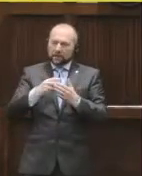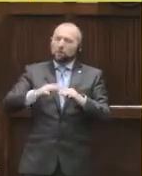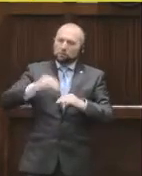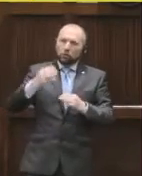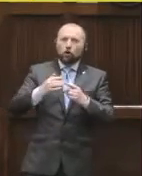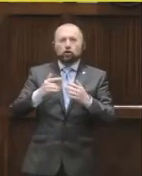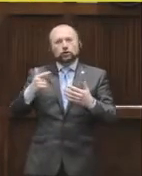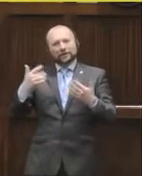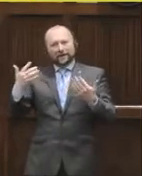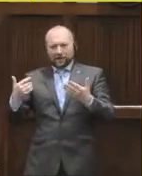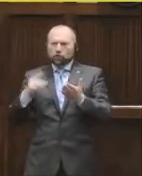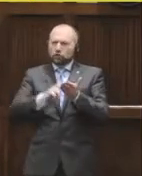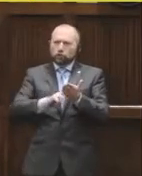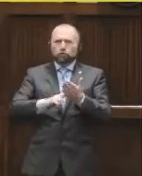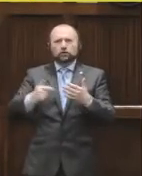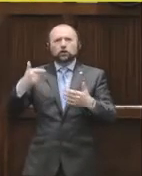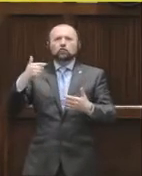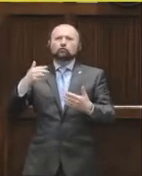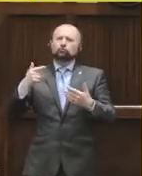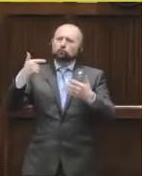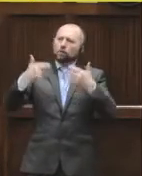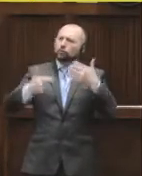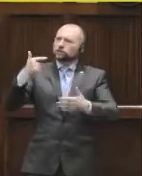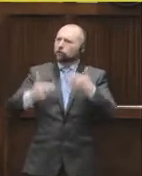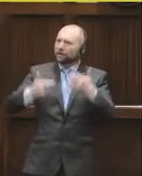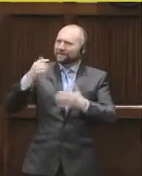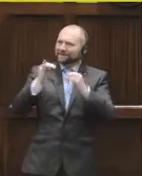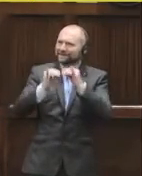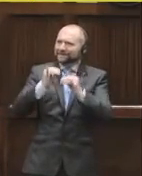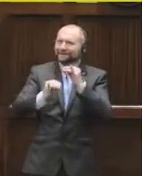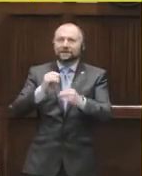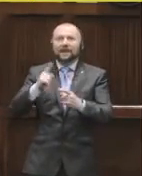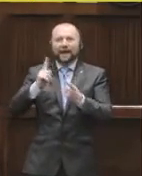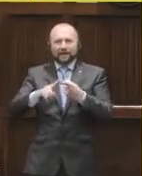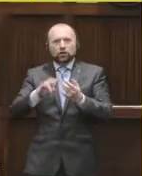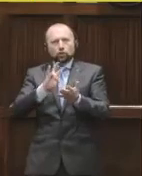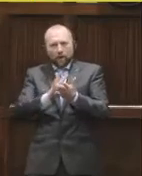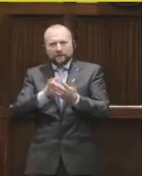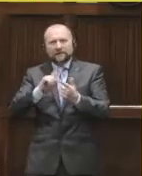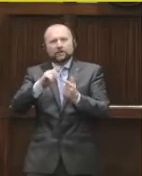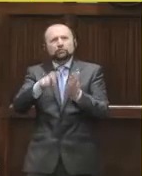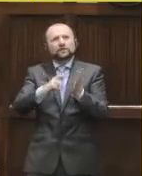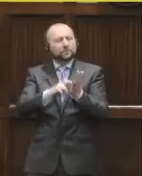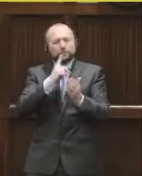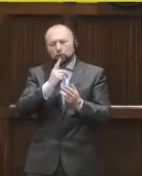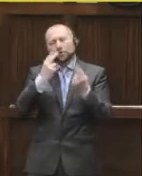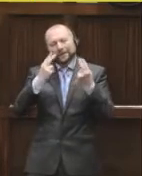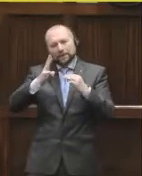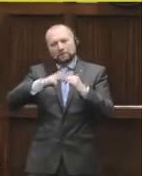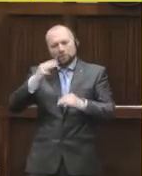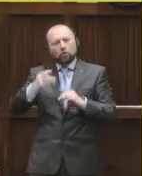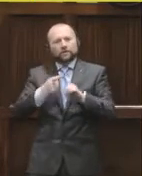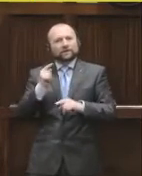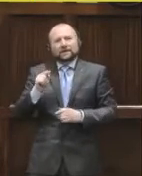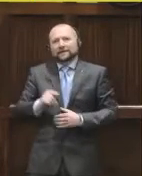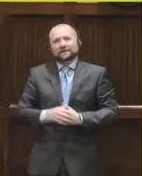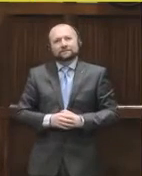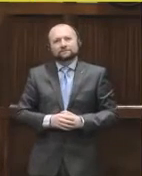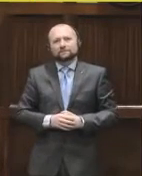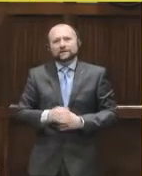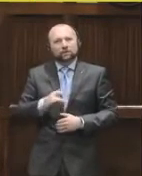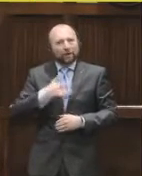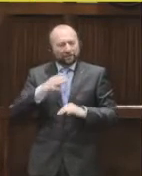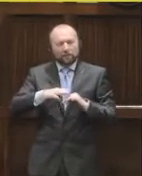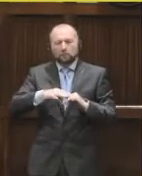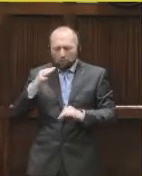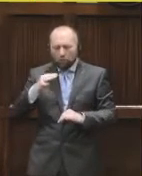service and the establishment of quality assurance and registration. But I do think we need to go further than where the bill is going at the